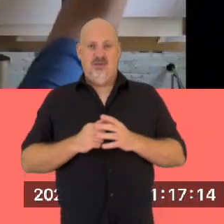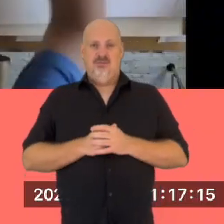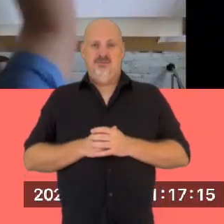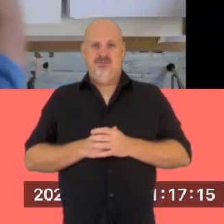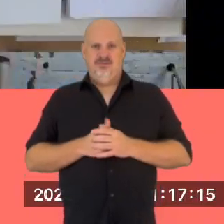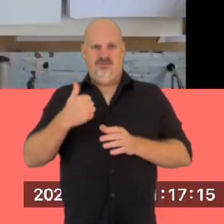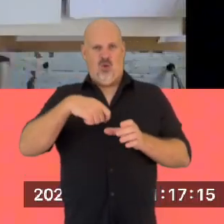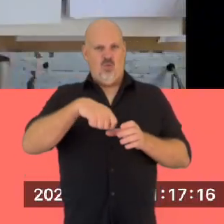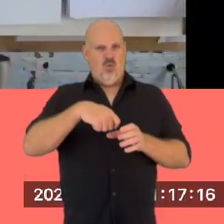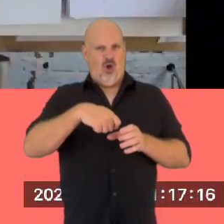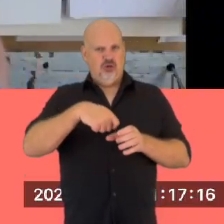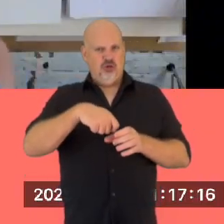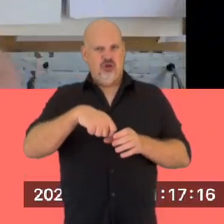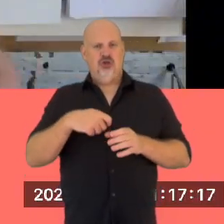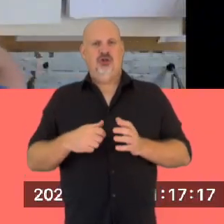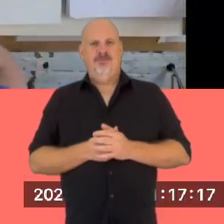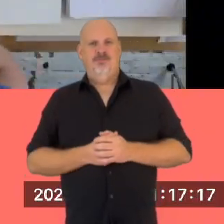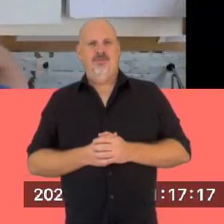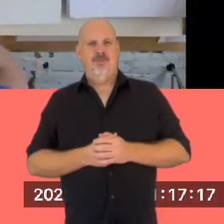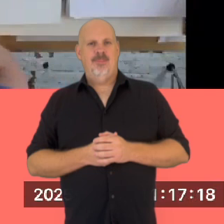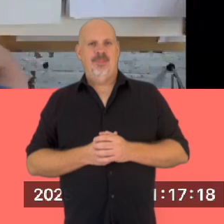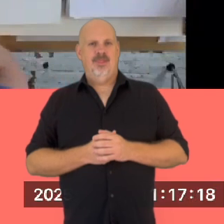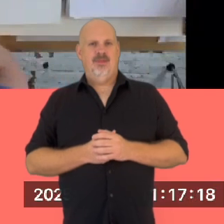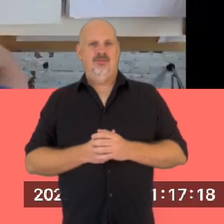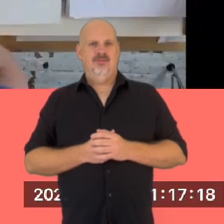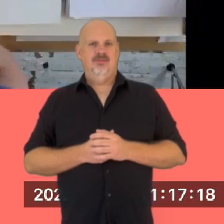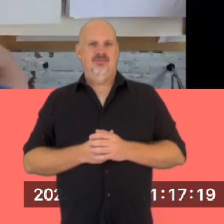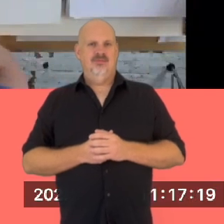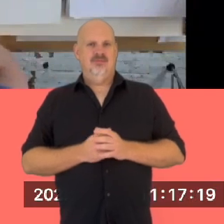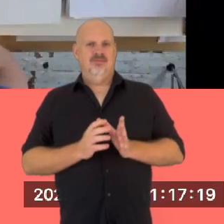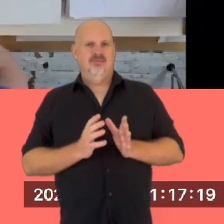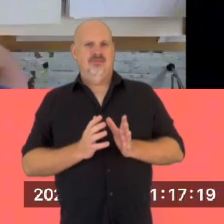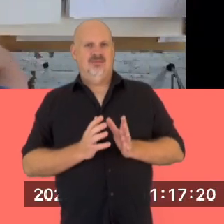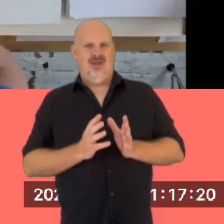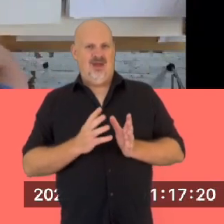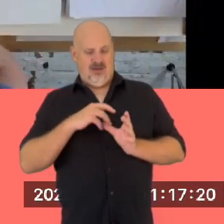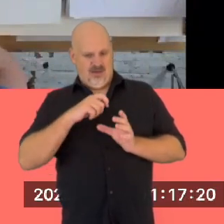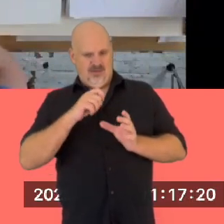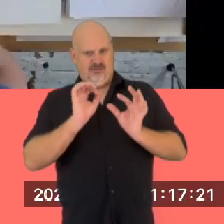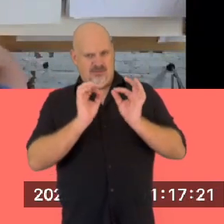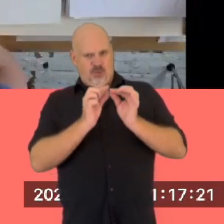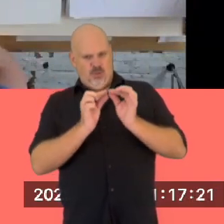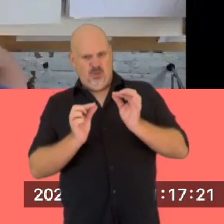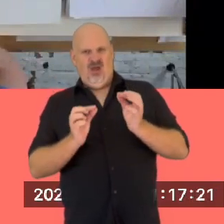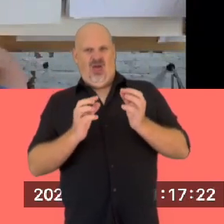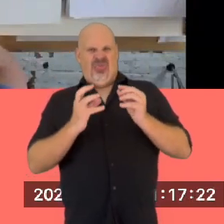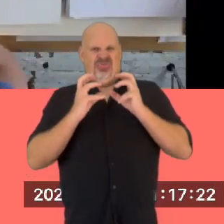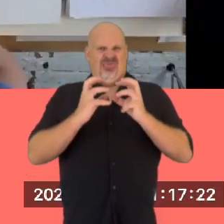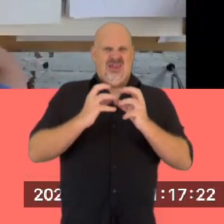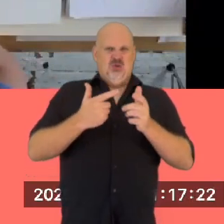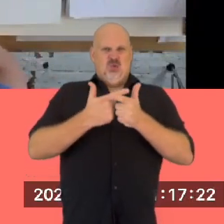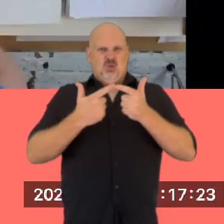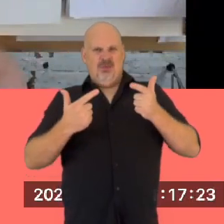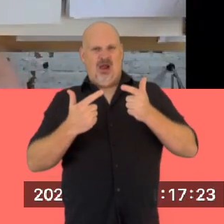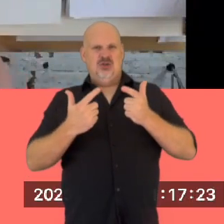some water, give it a good wash, make sure I've not got anything that's